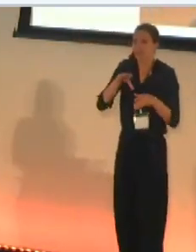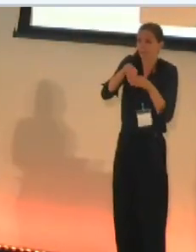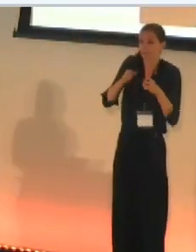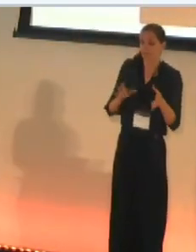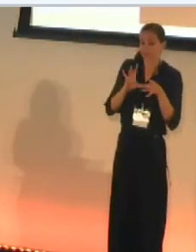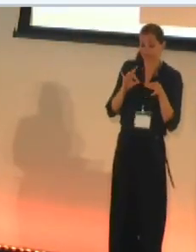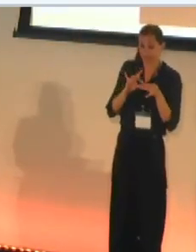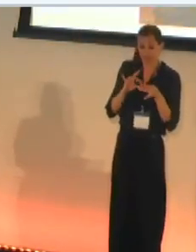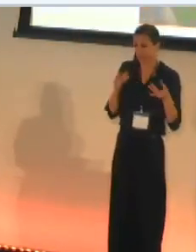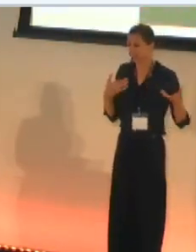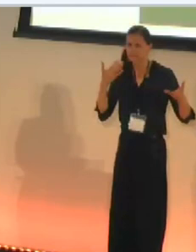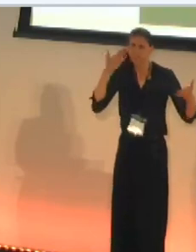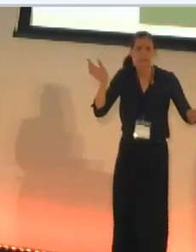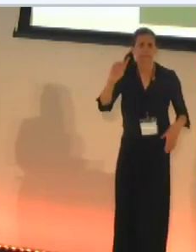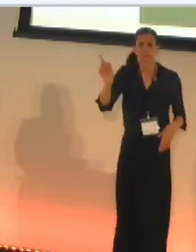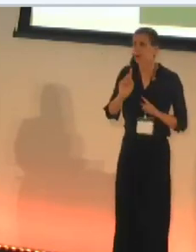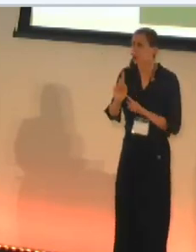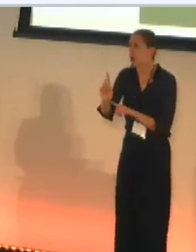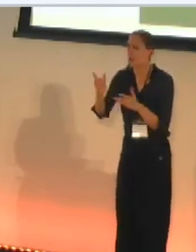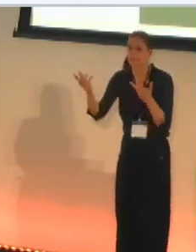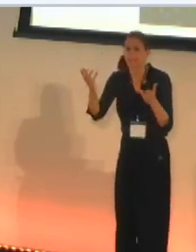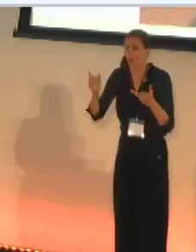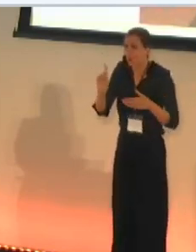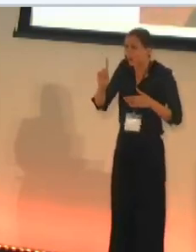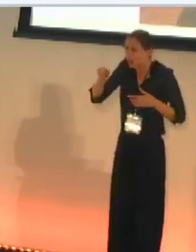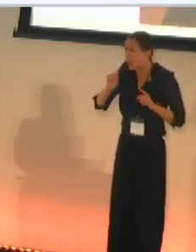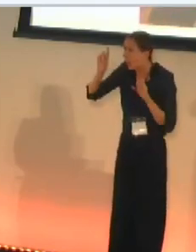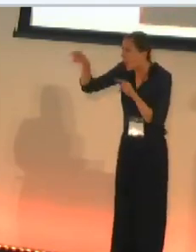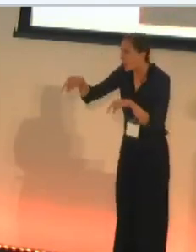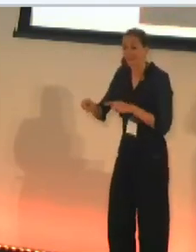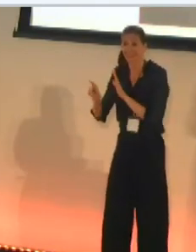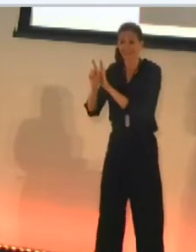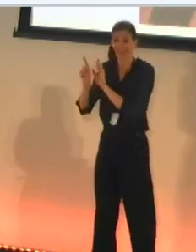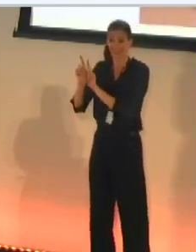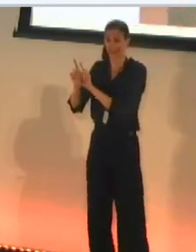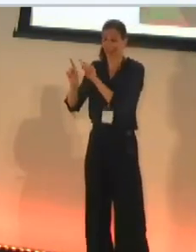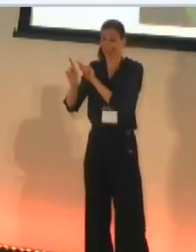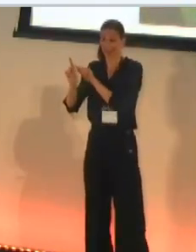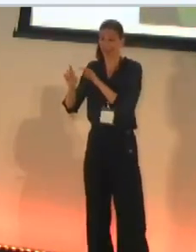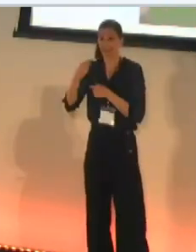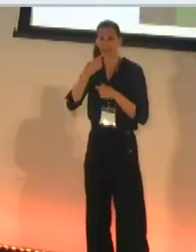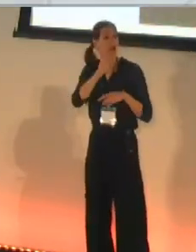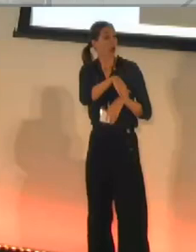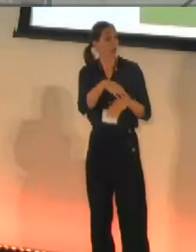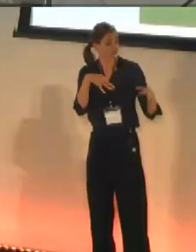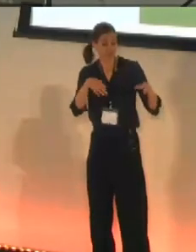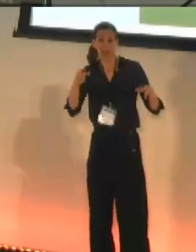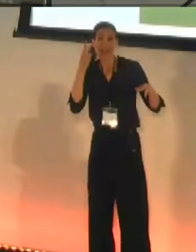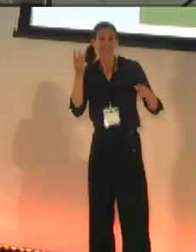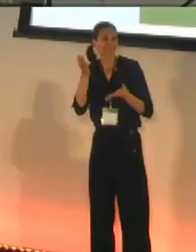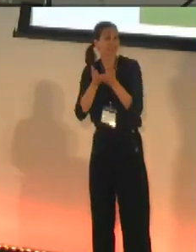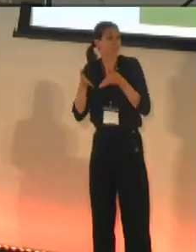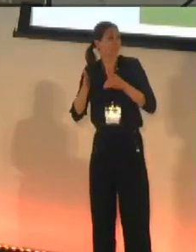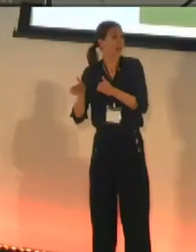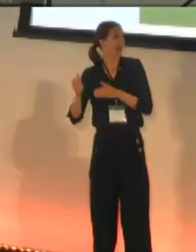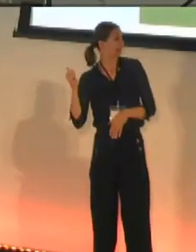that goes to another area. They asked if there's anywhere to go. Okay, let's turn around and do that. The guy has pointed out that they see some paths behind them, and the